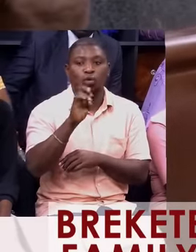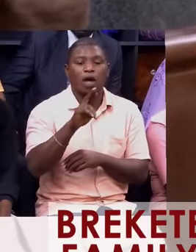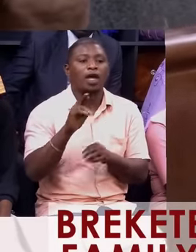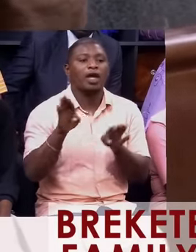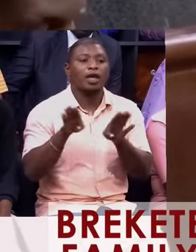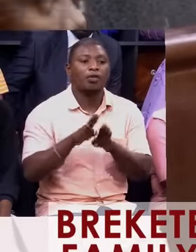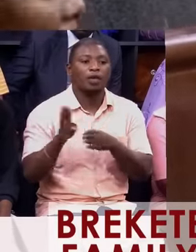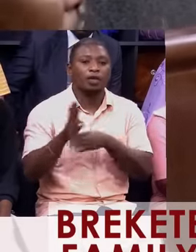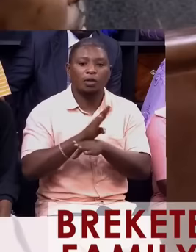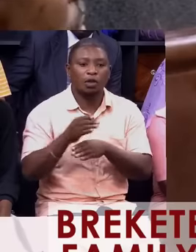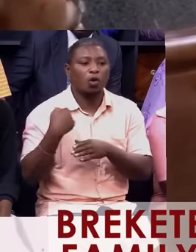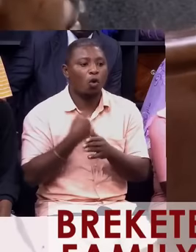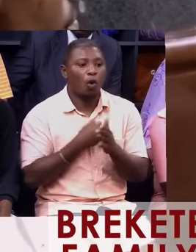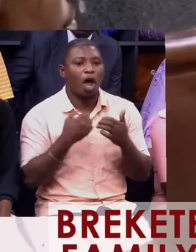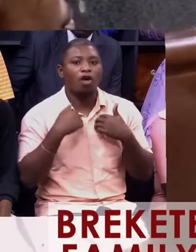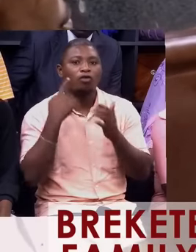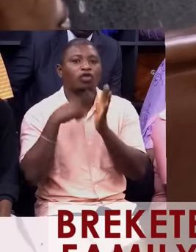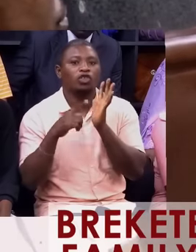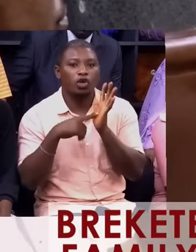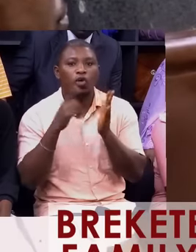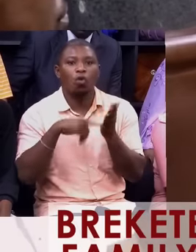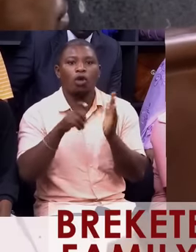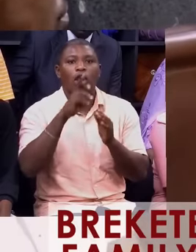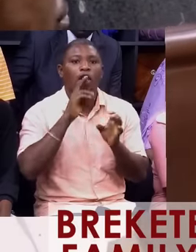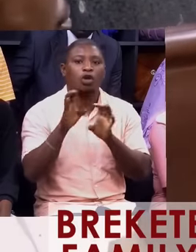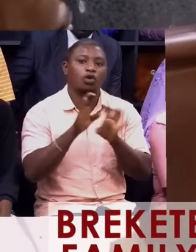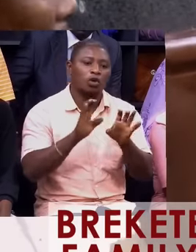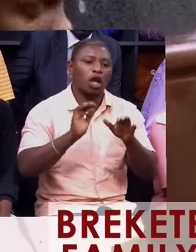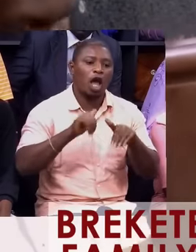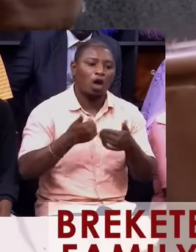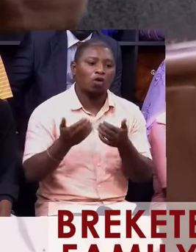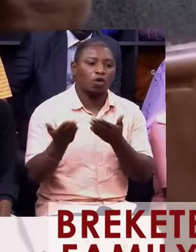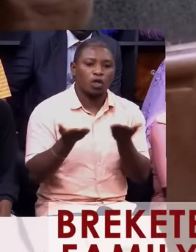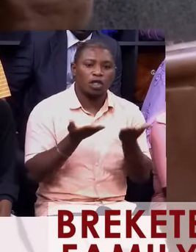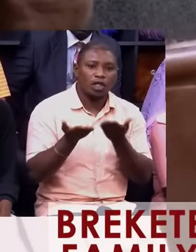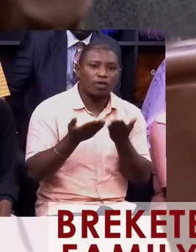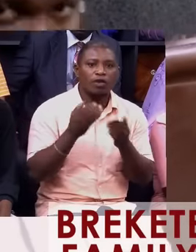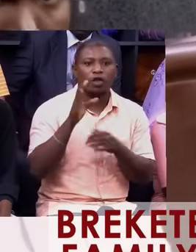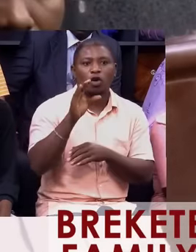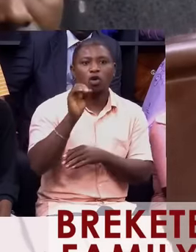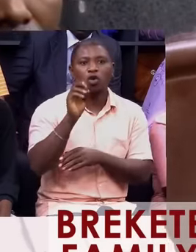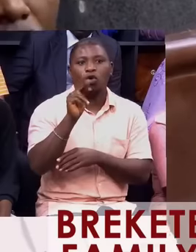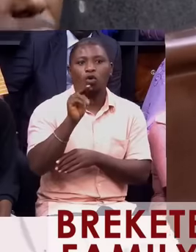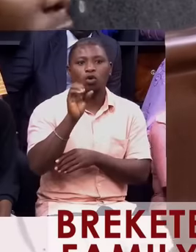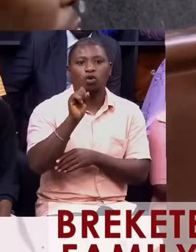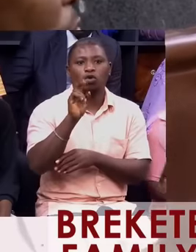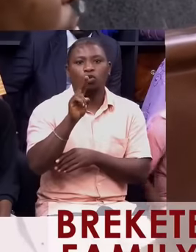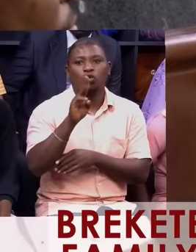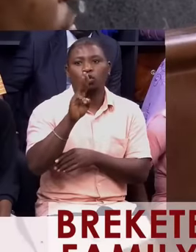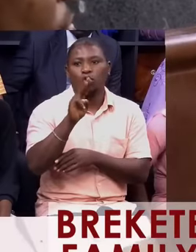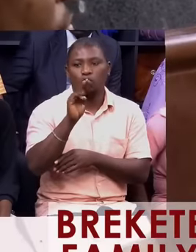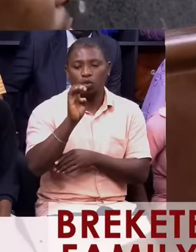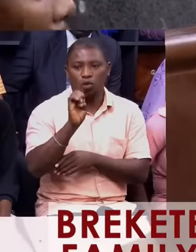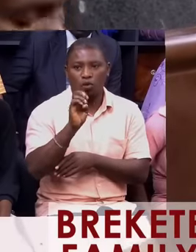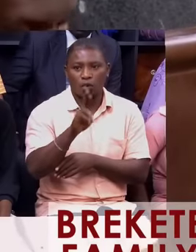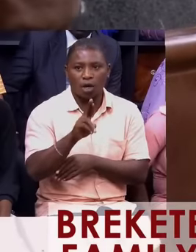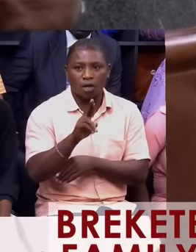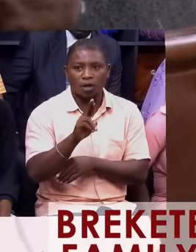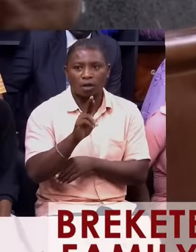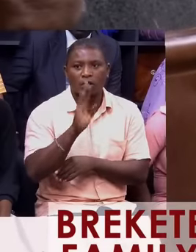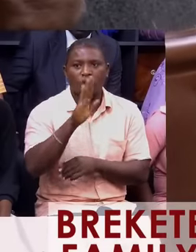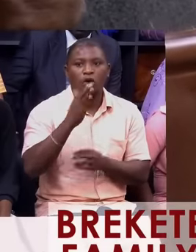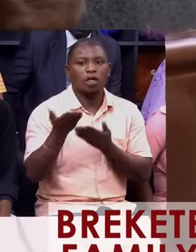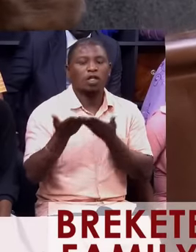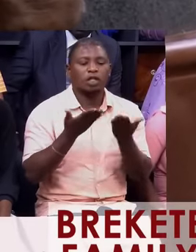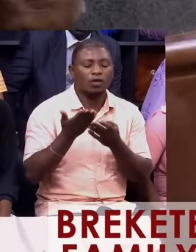what are you doing what how do you service the consumer what are you it's your um service